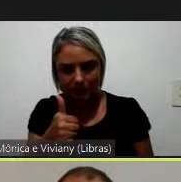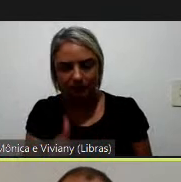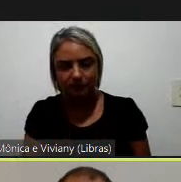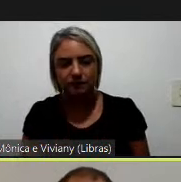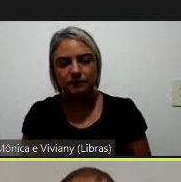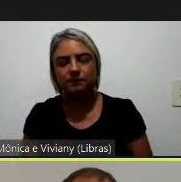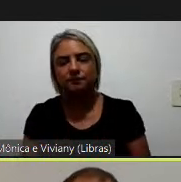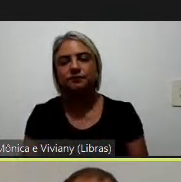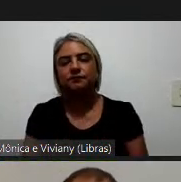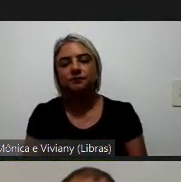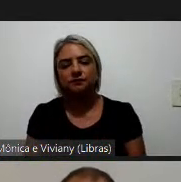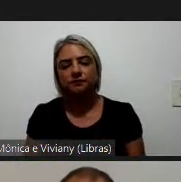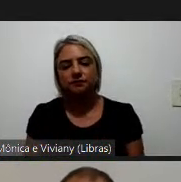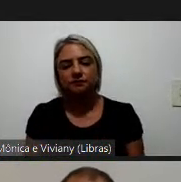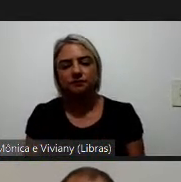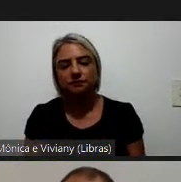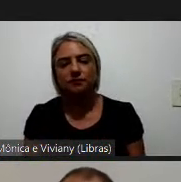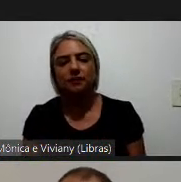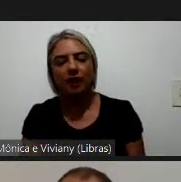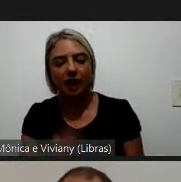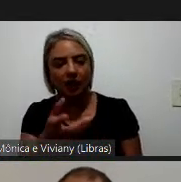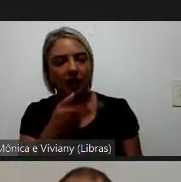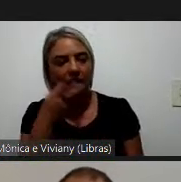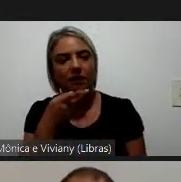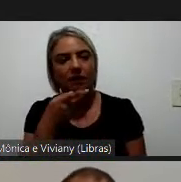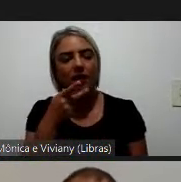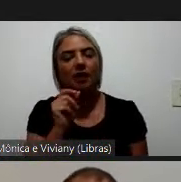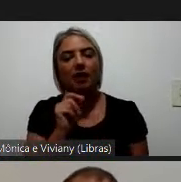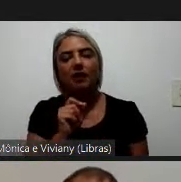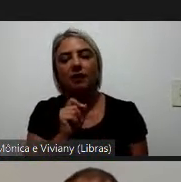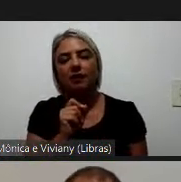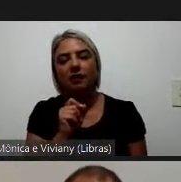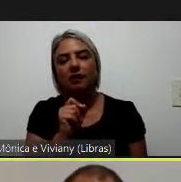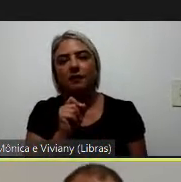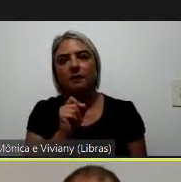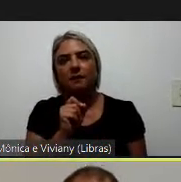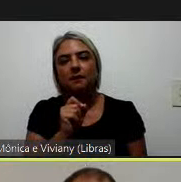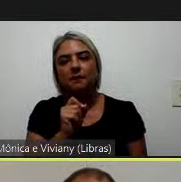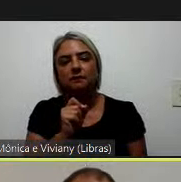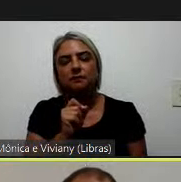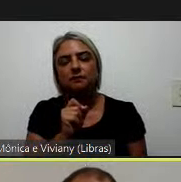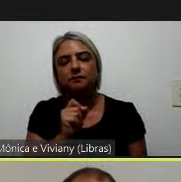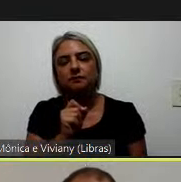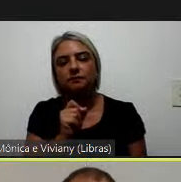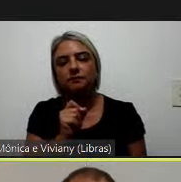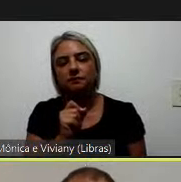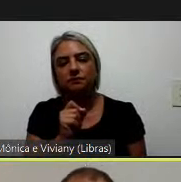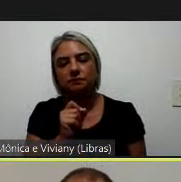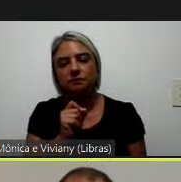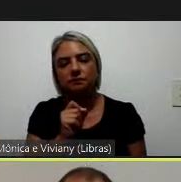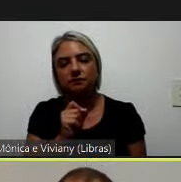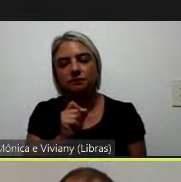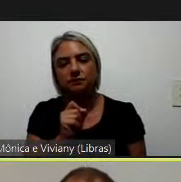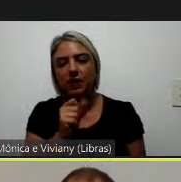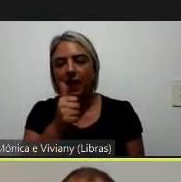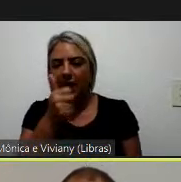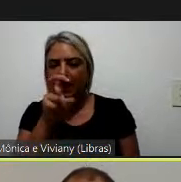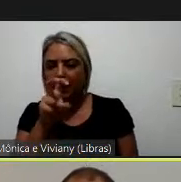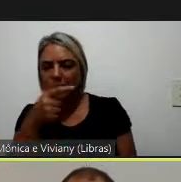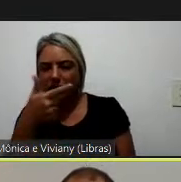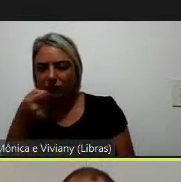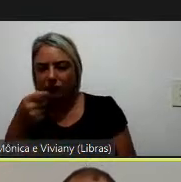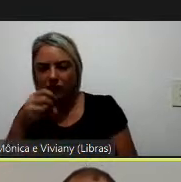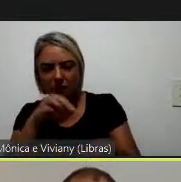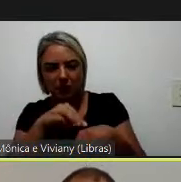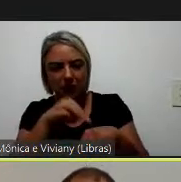I would like to talk during the next 15 to 20 minutes about food and nutrition